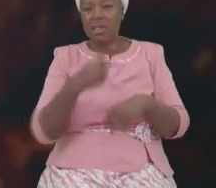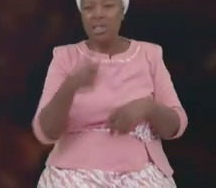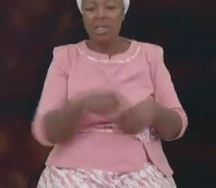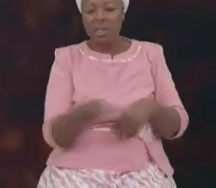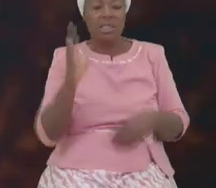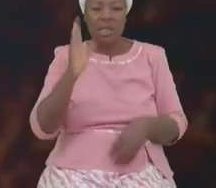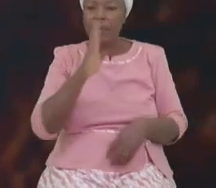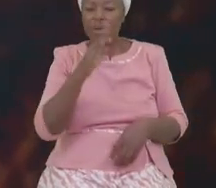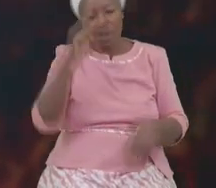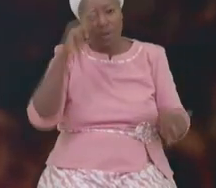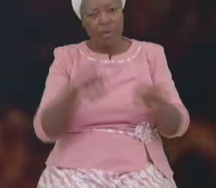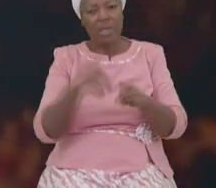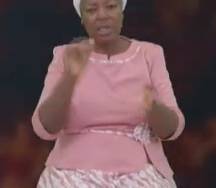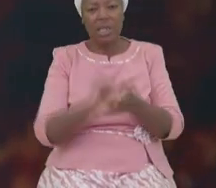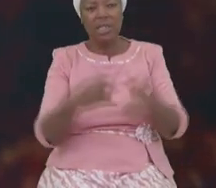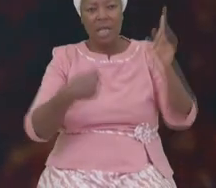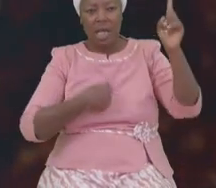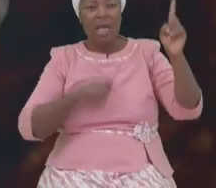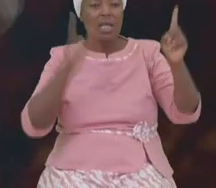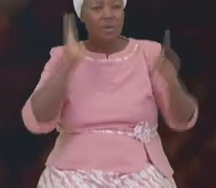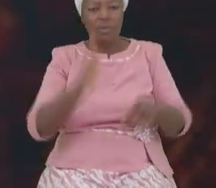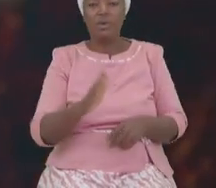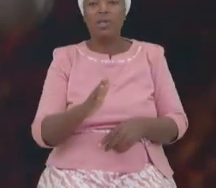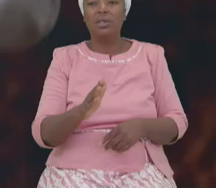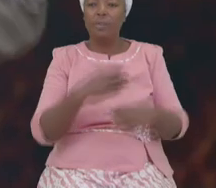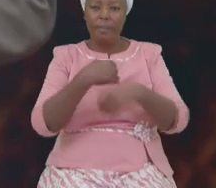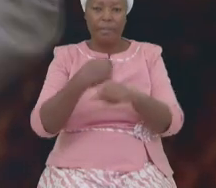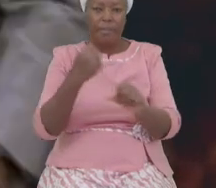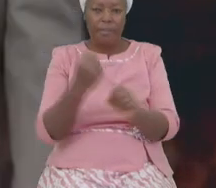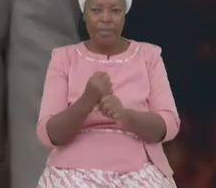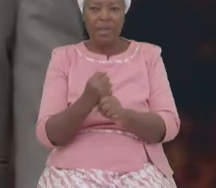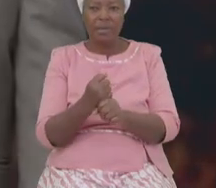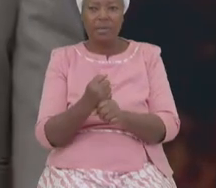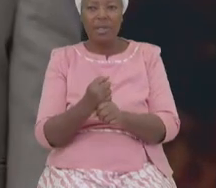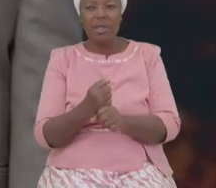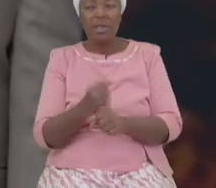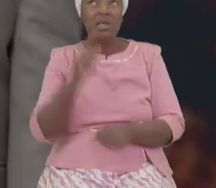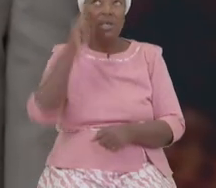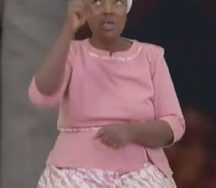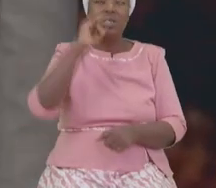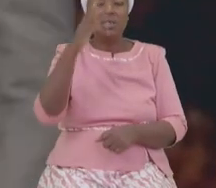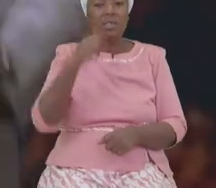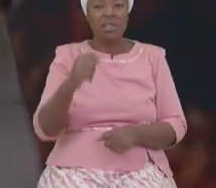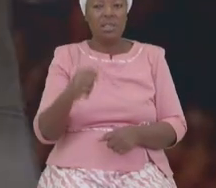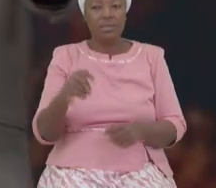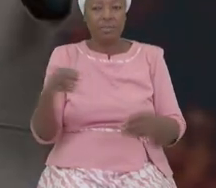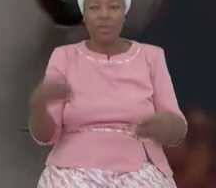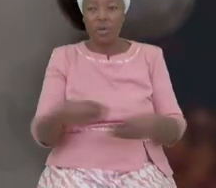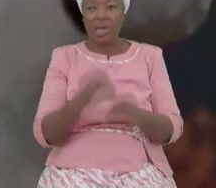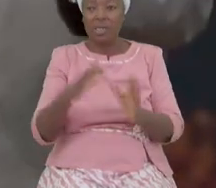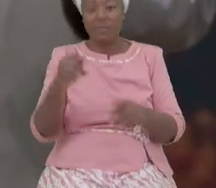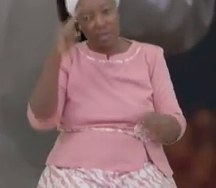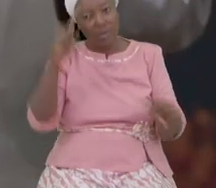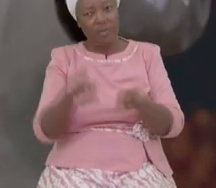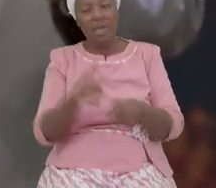the covenant that I will make. He is the originator of the covenant. He is the one